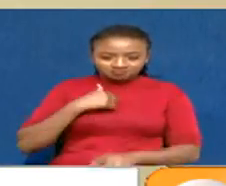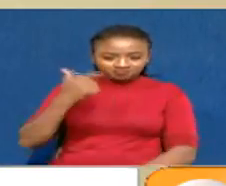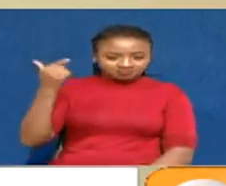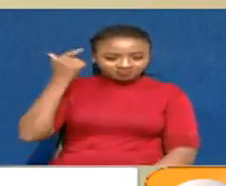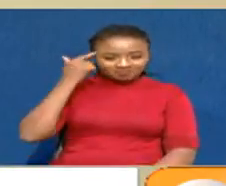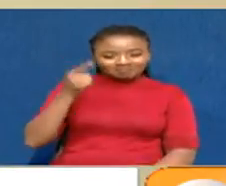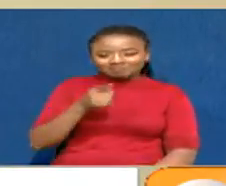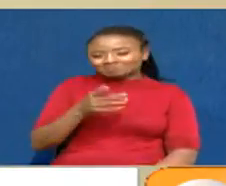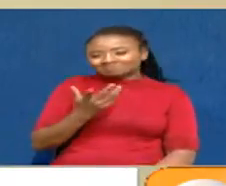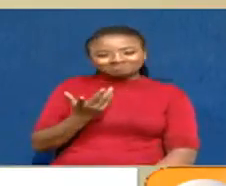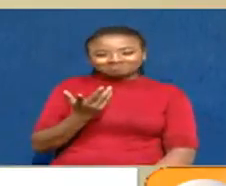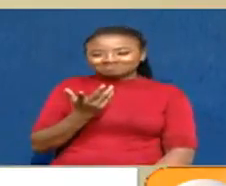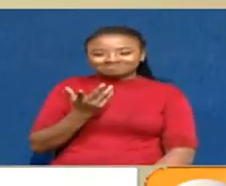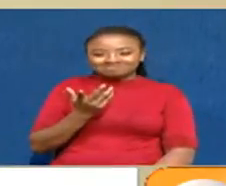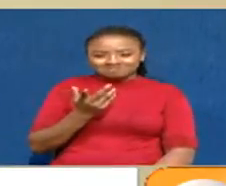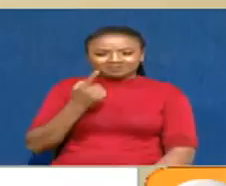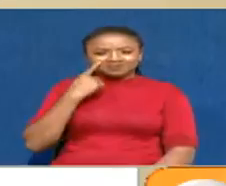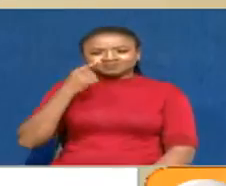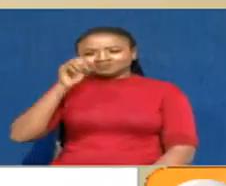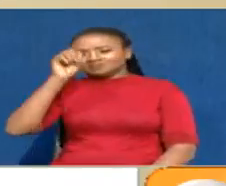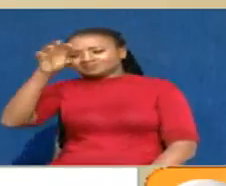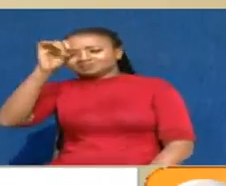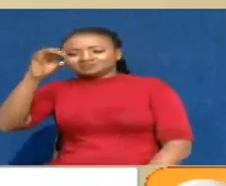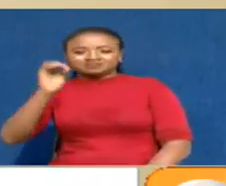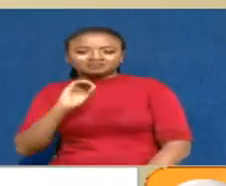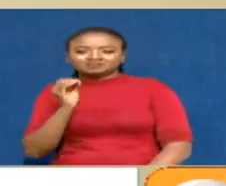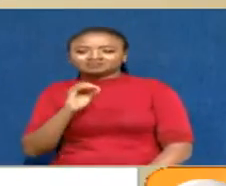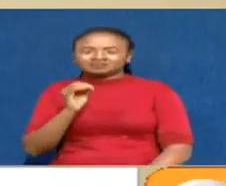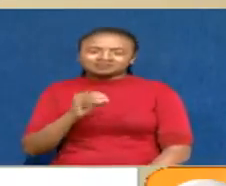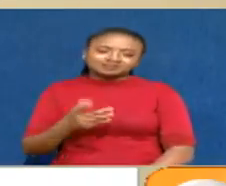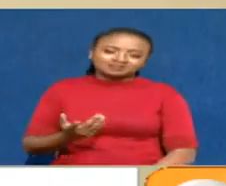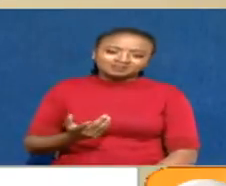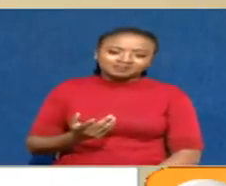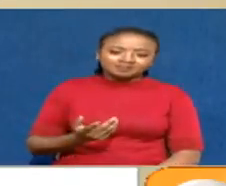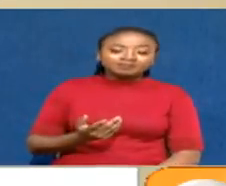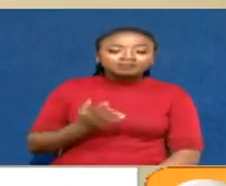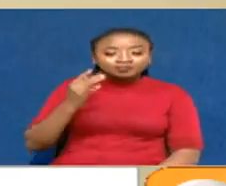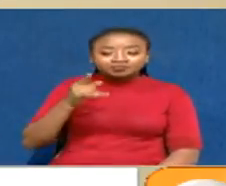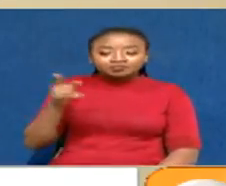it's a little short-sighted. As chairman of DLAC had explained,